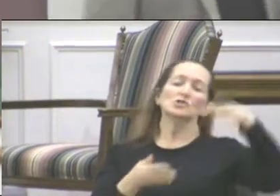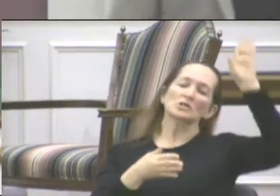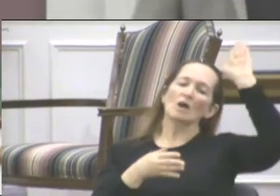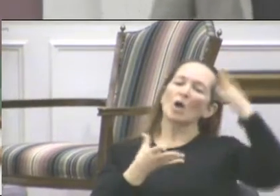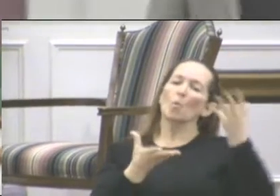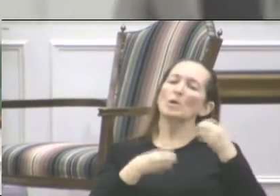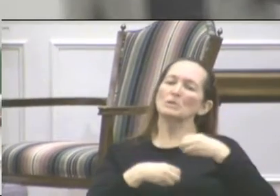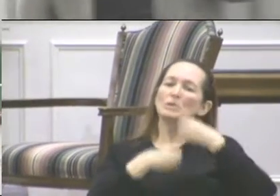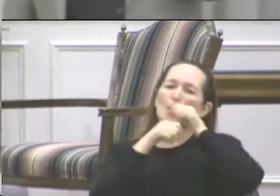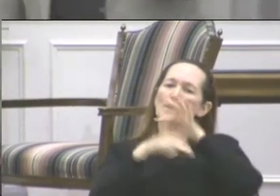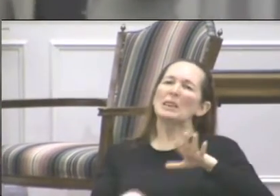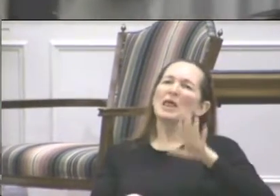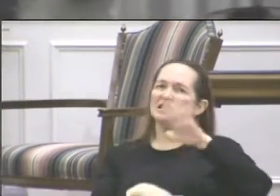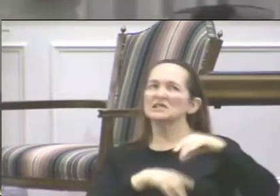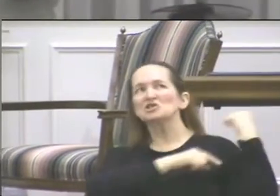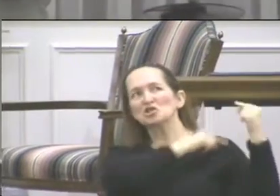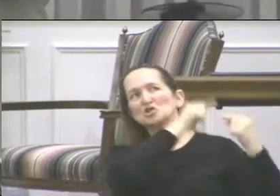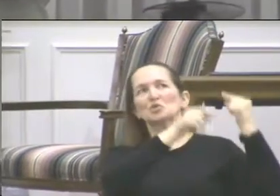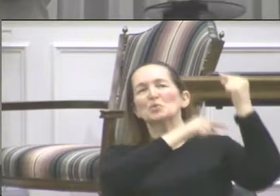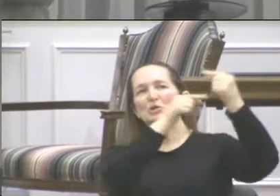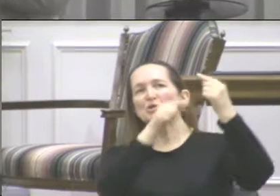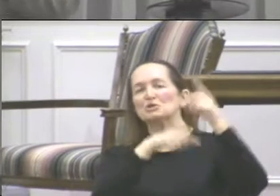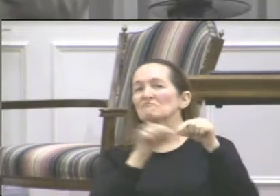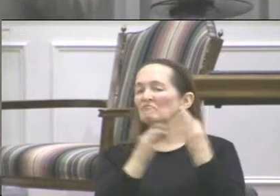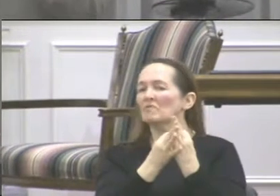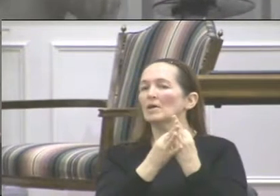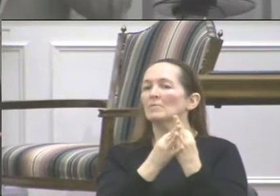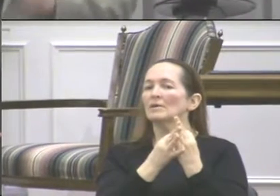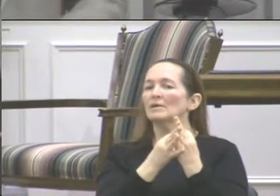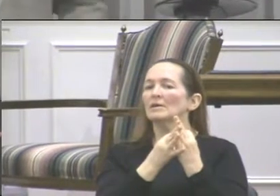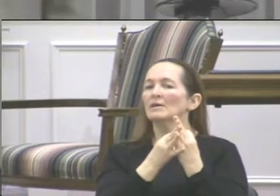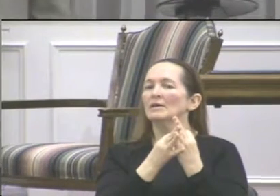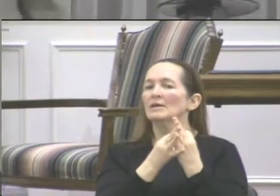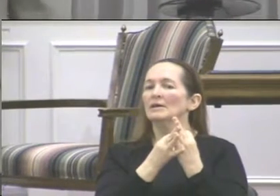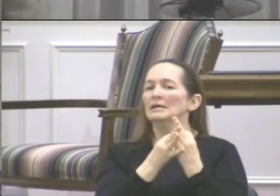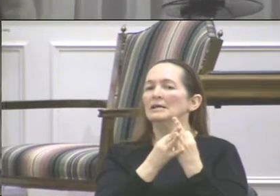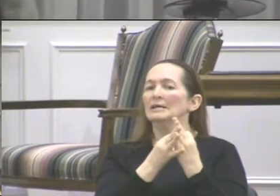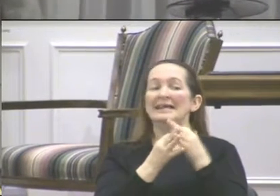the reality of what God was going